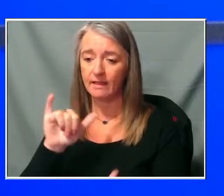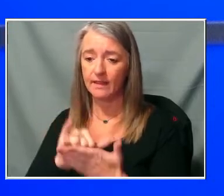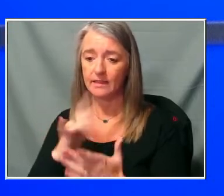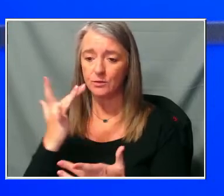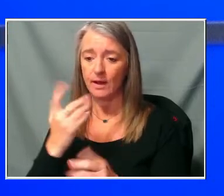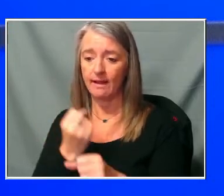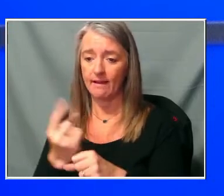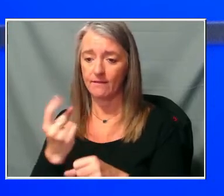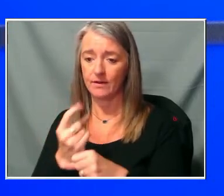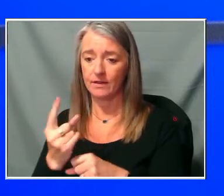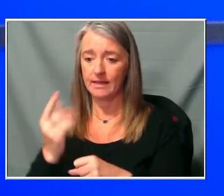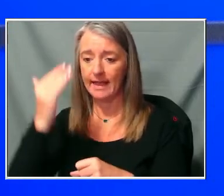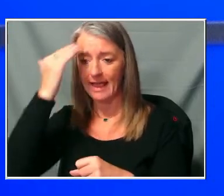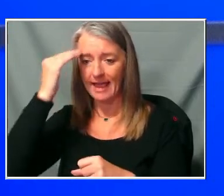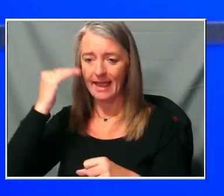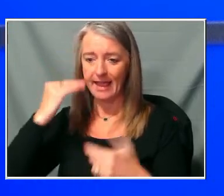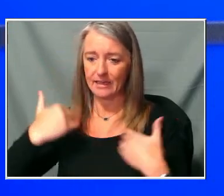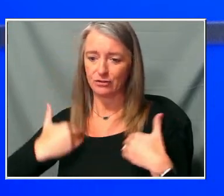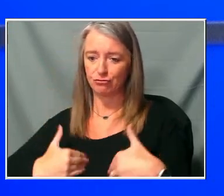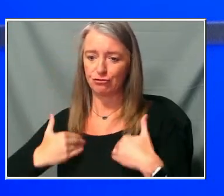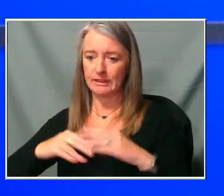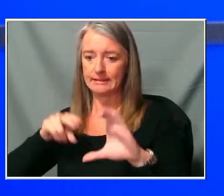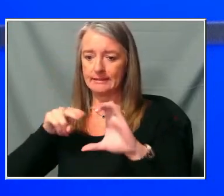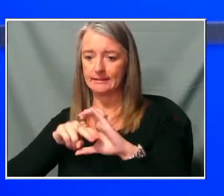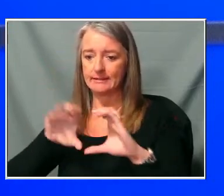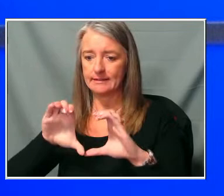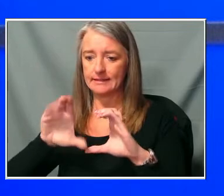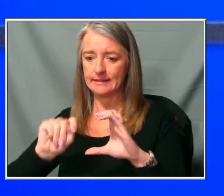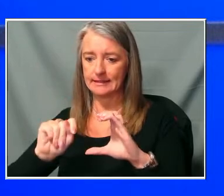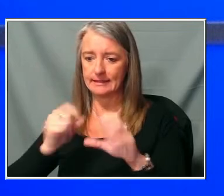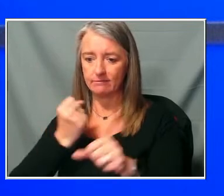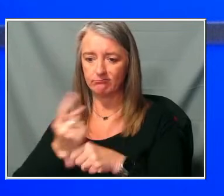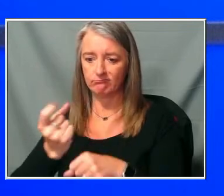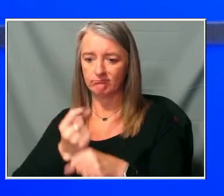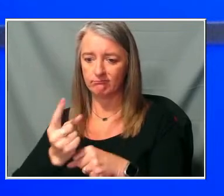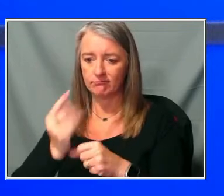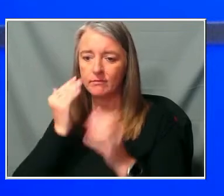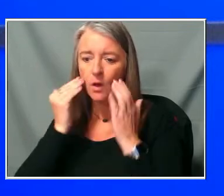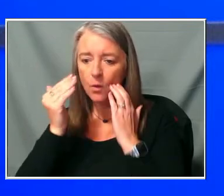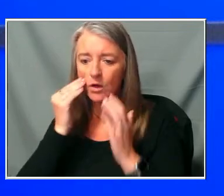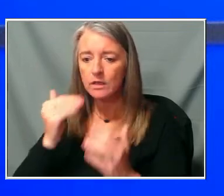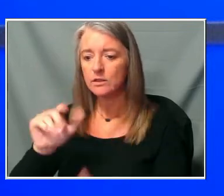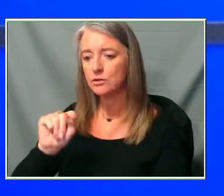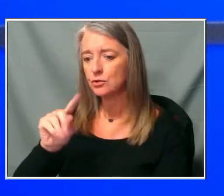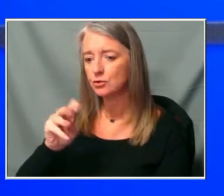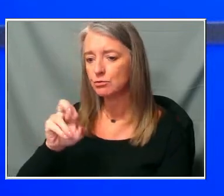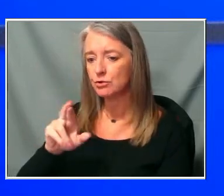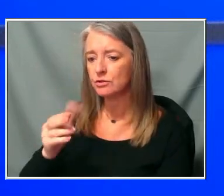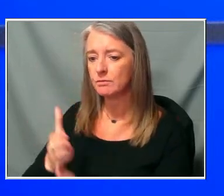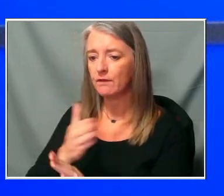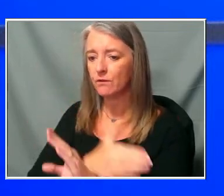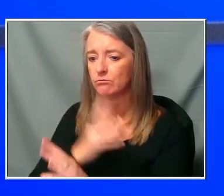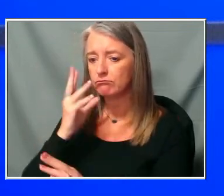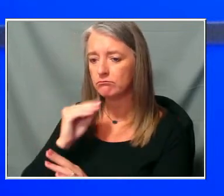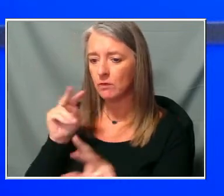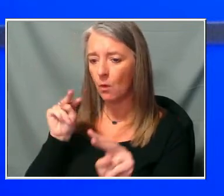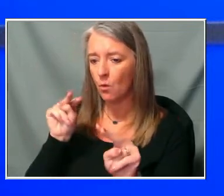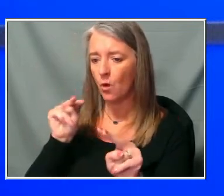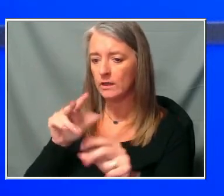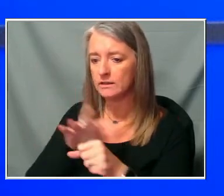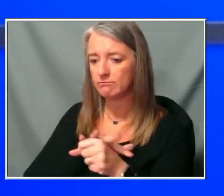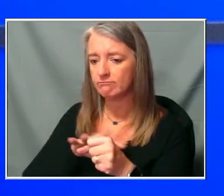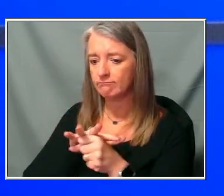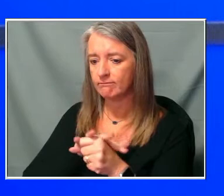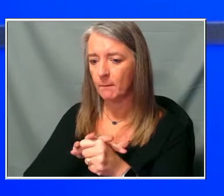do a head and chest CT, because they are very aware that, okay, you've had tumors there before, so let's watch that area.